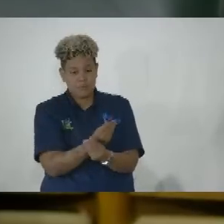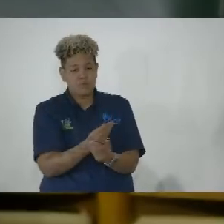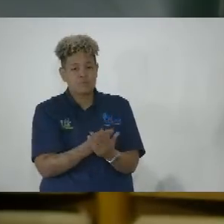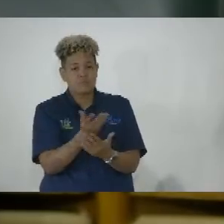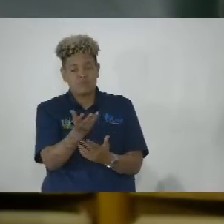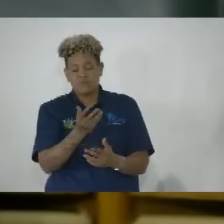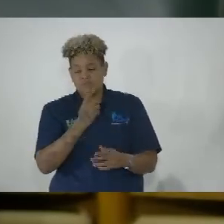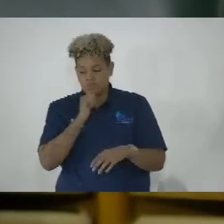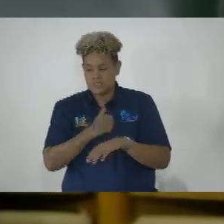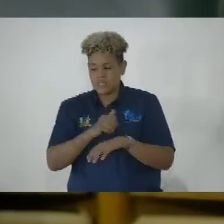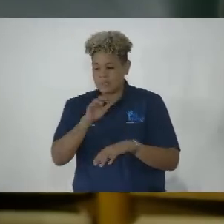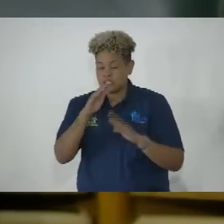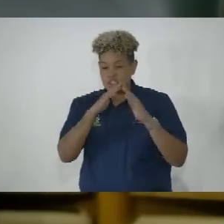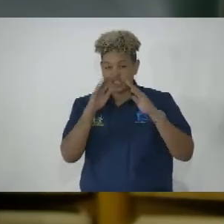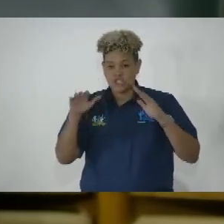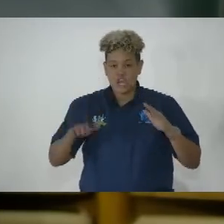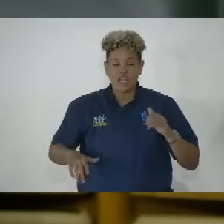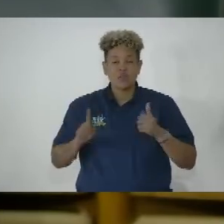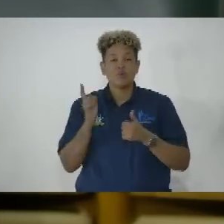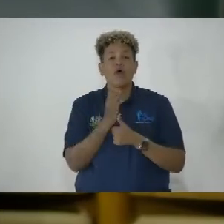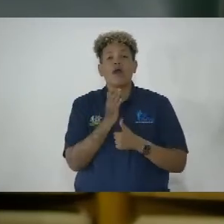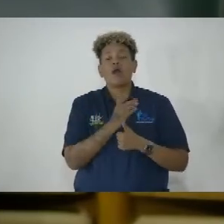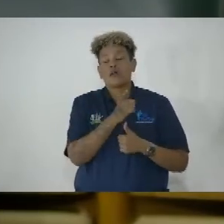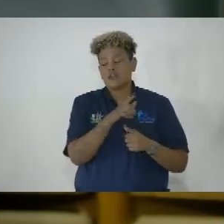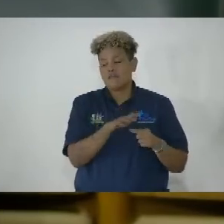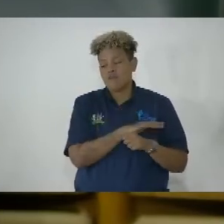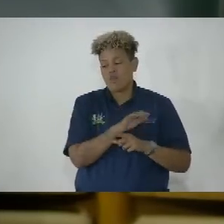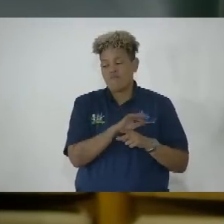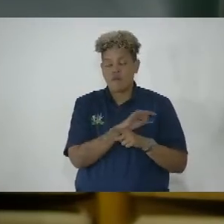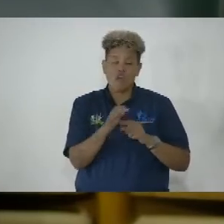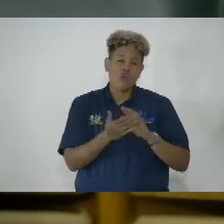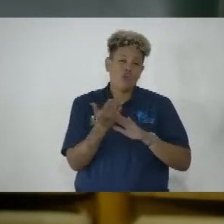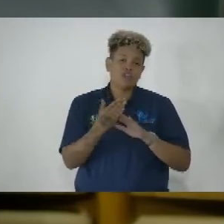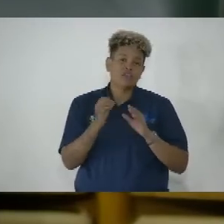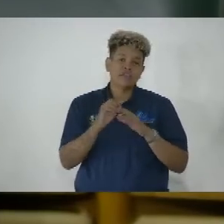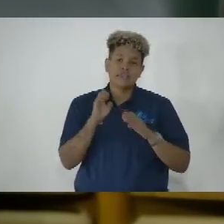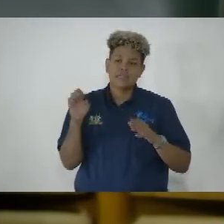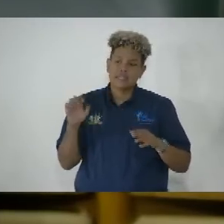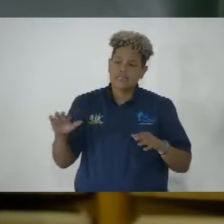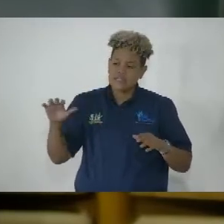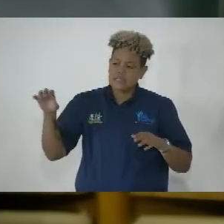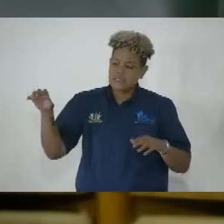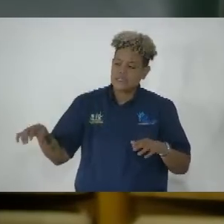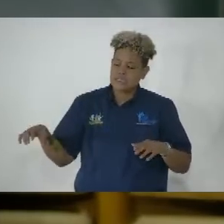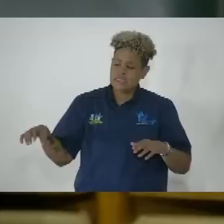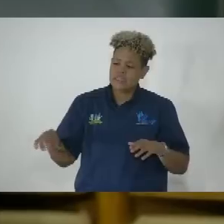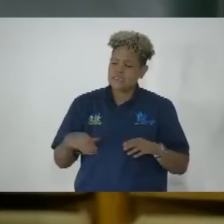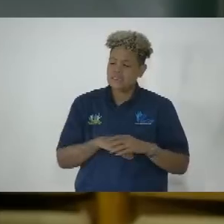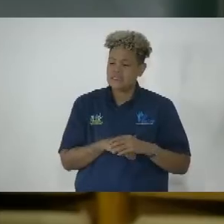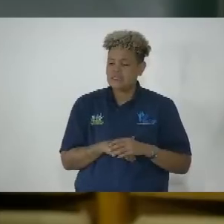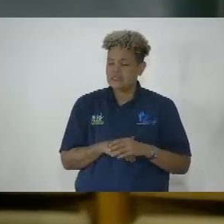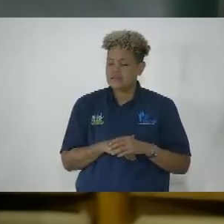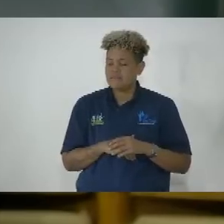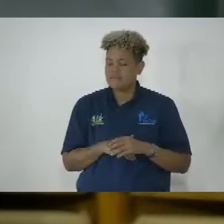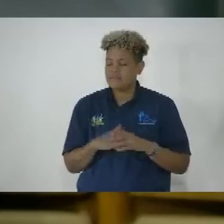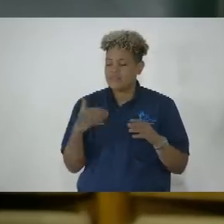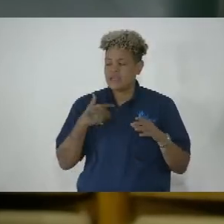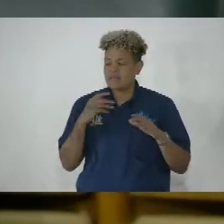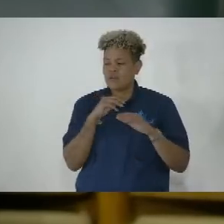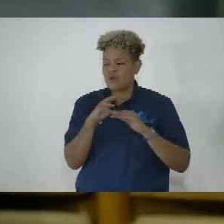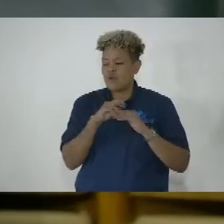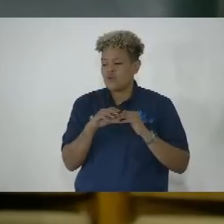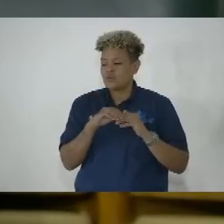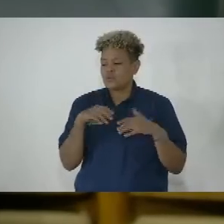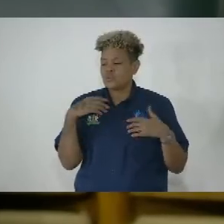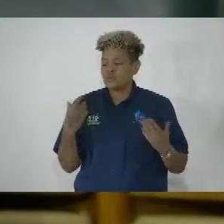shelters. One is fully functioning in the east. It has counseling